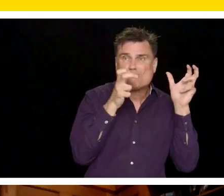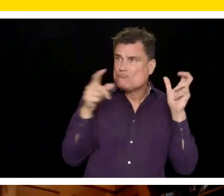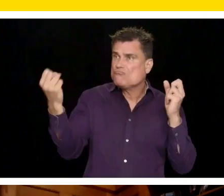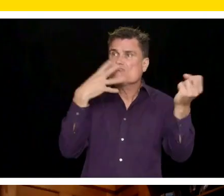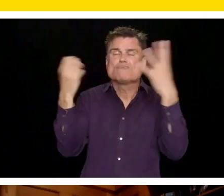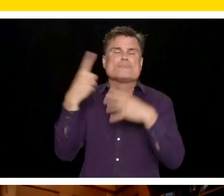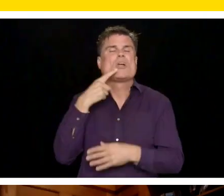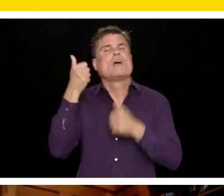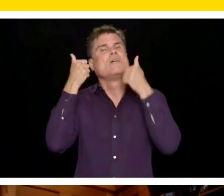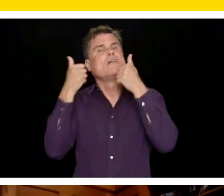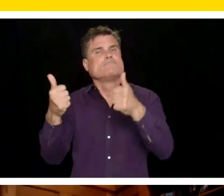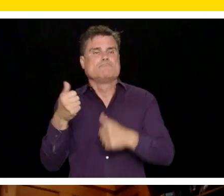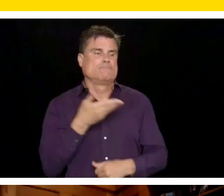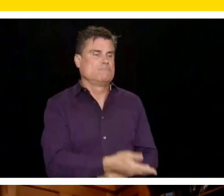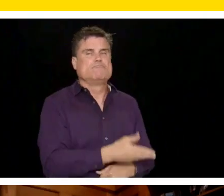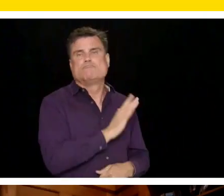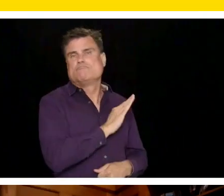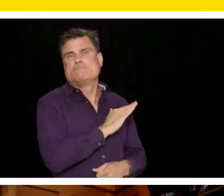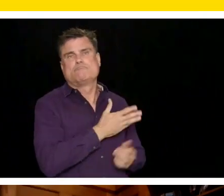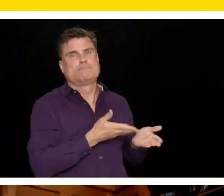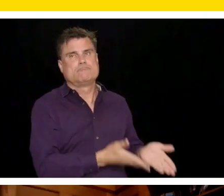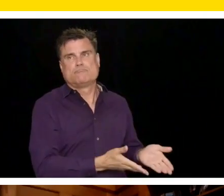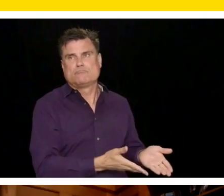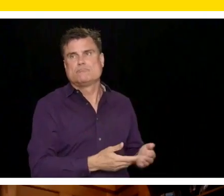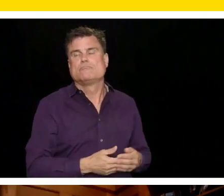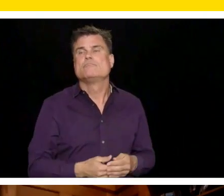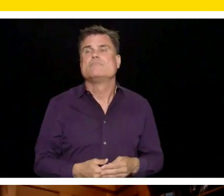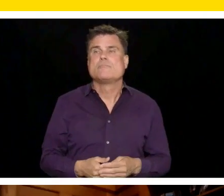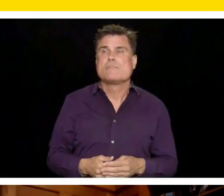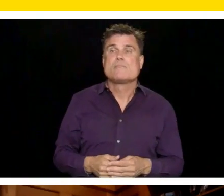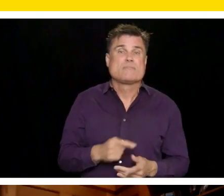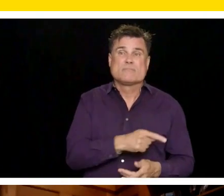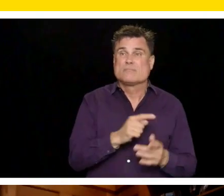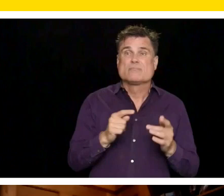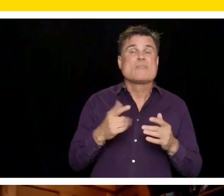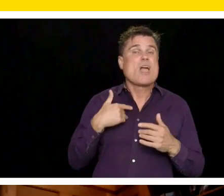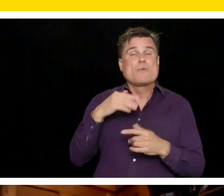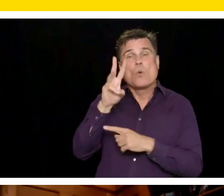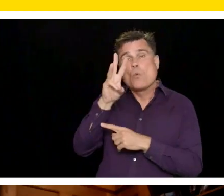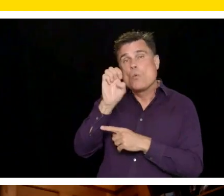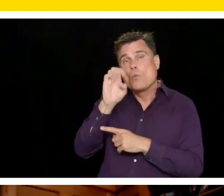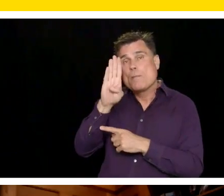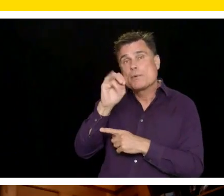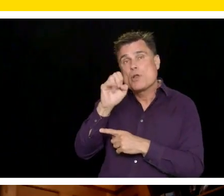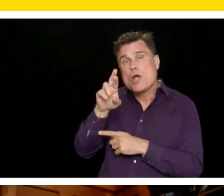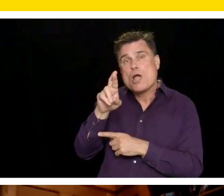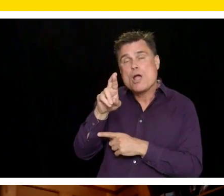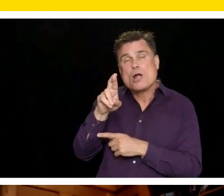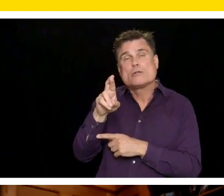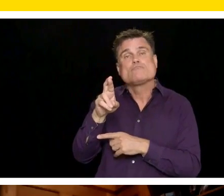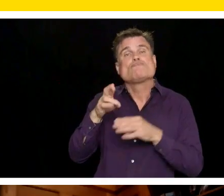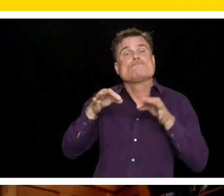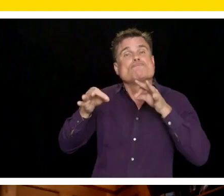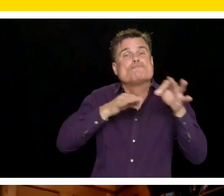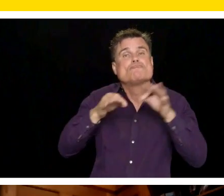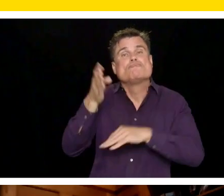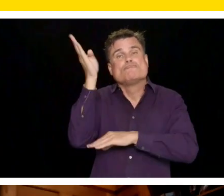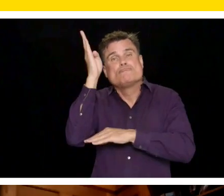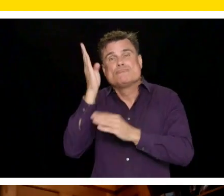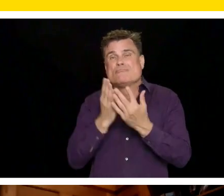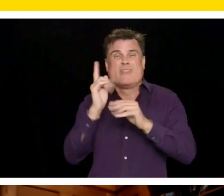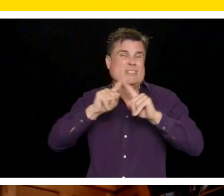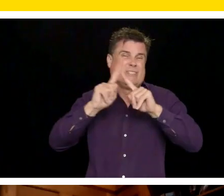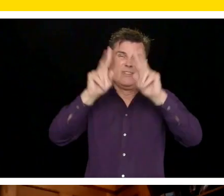topic you can imagine, getting right down to the nitty-gritty of details. And not only are there webinars,